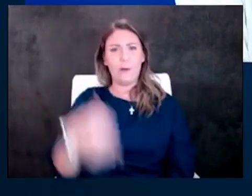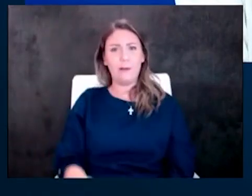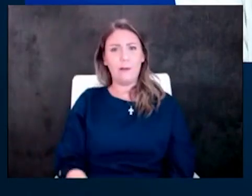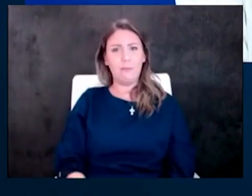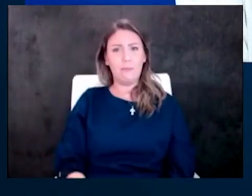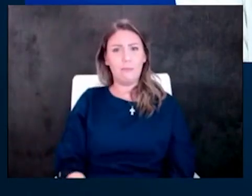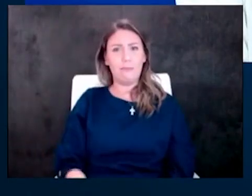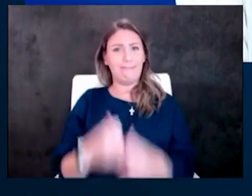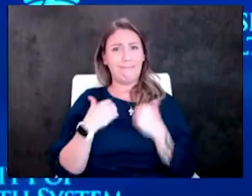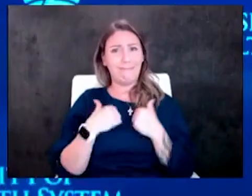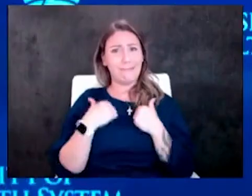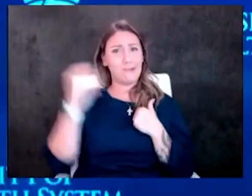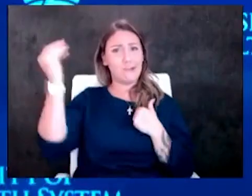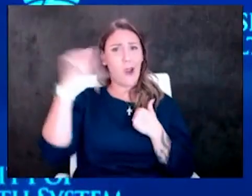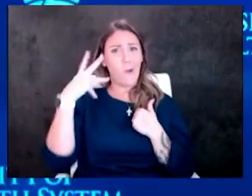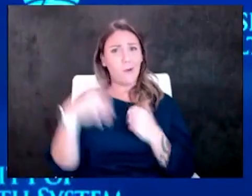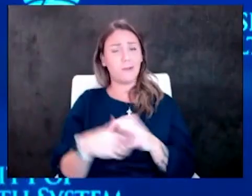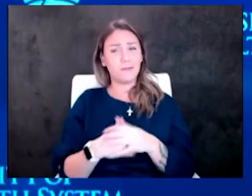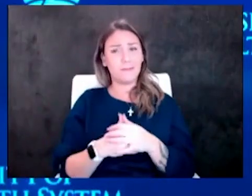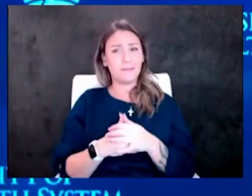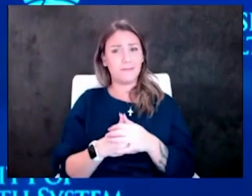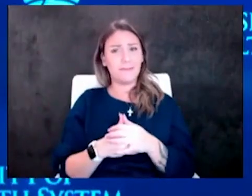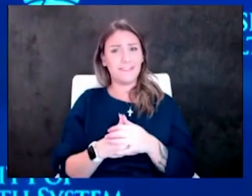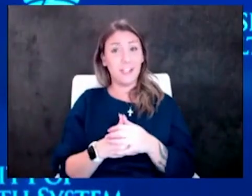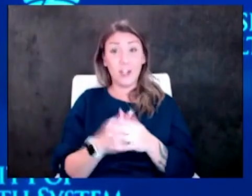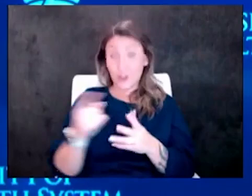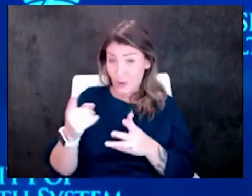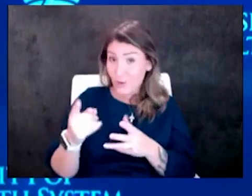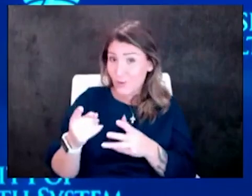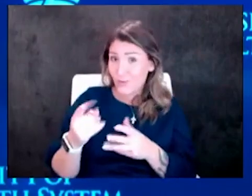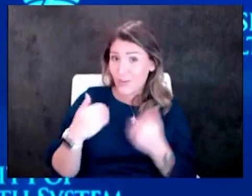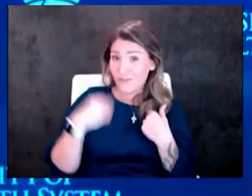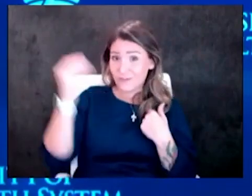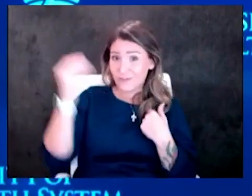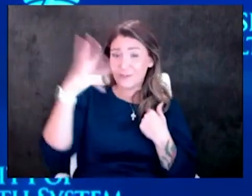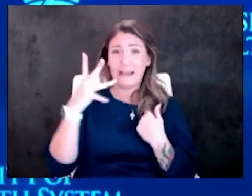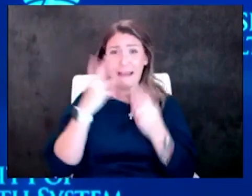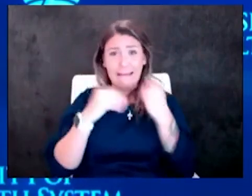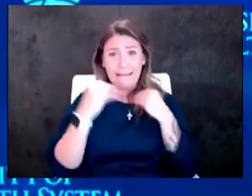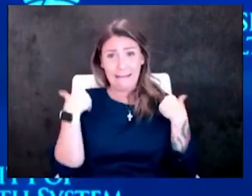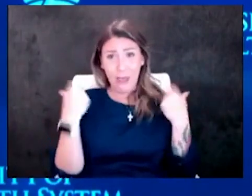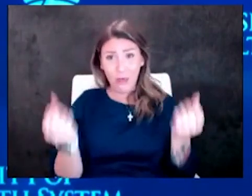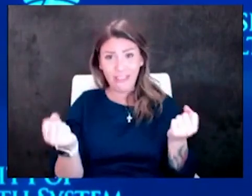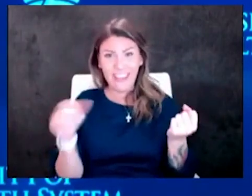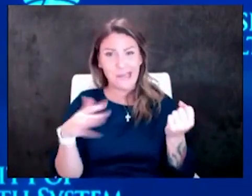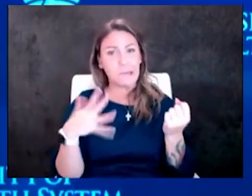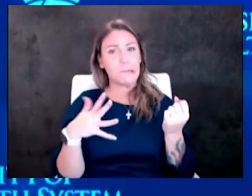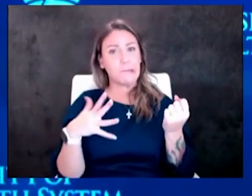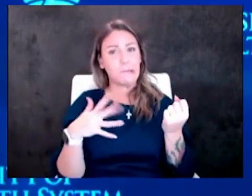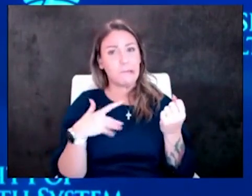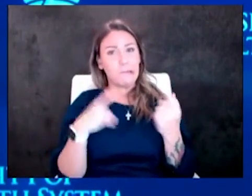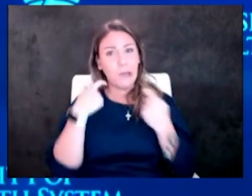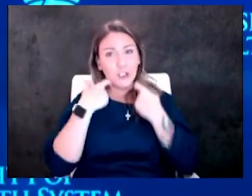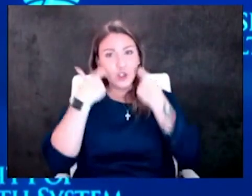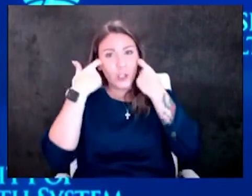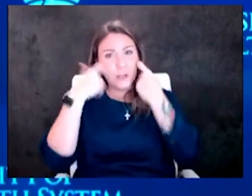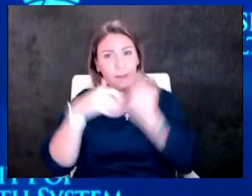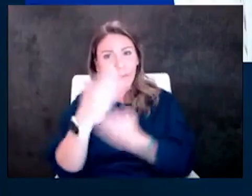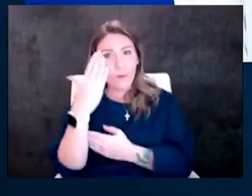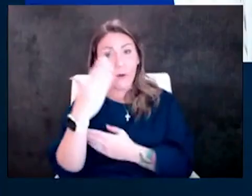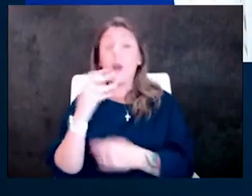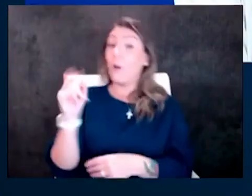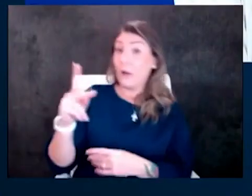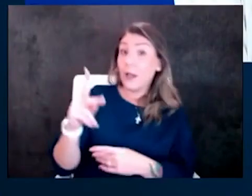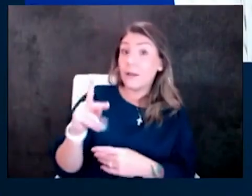I take a shower. You take a shower, okay. I eat right, sort Okay. of. I shave in the morning. You shave, okay. There's your.